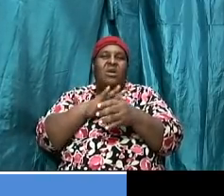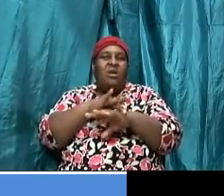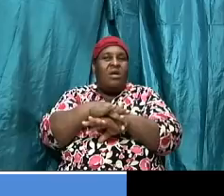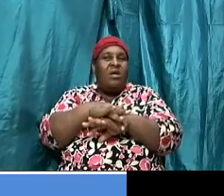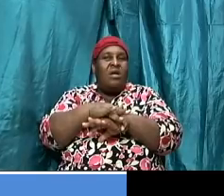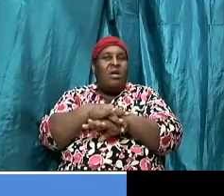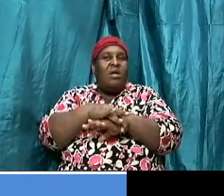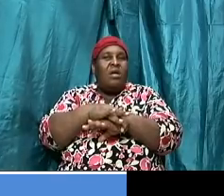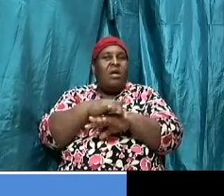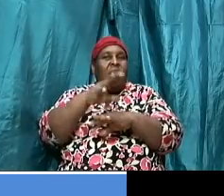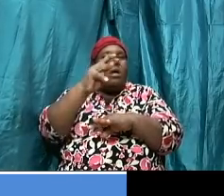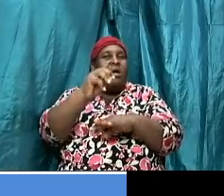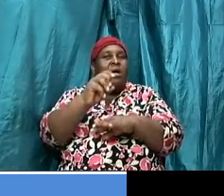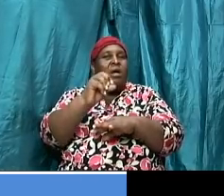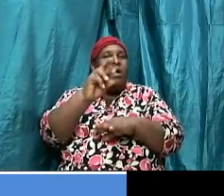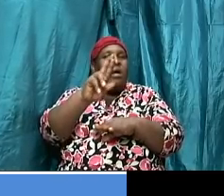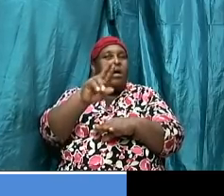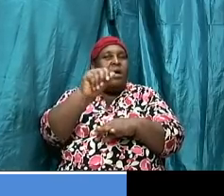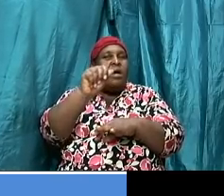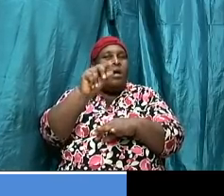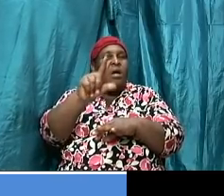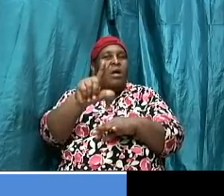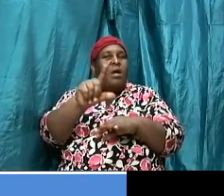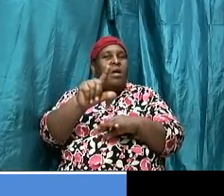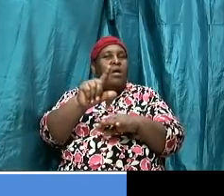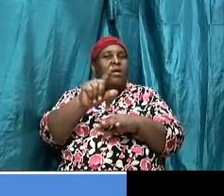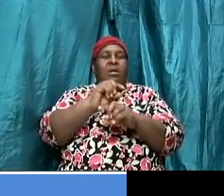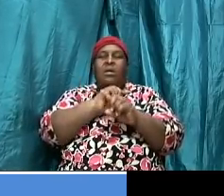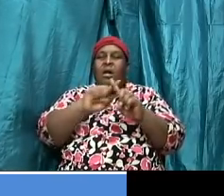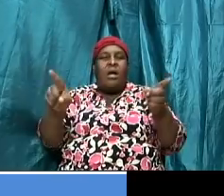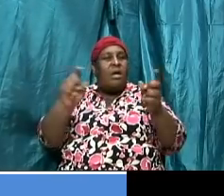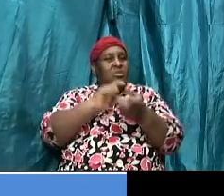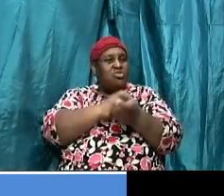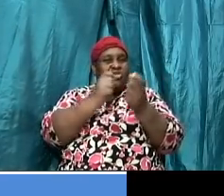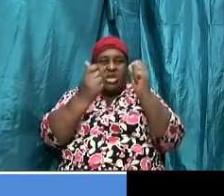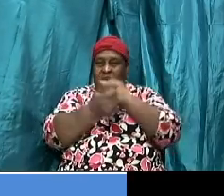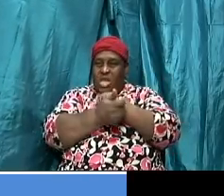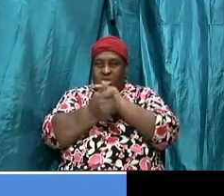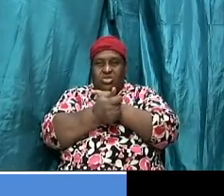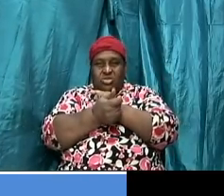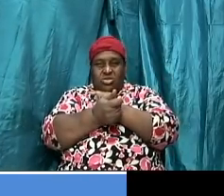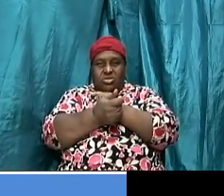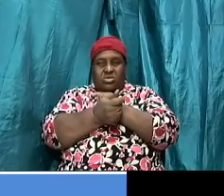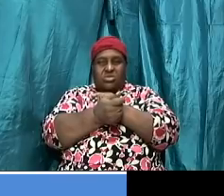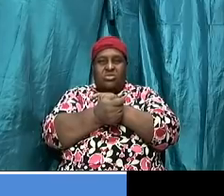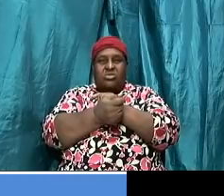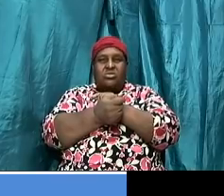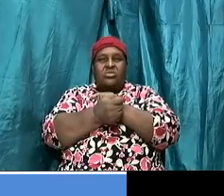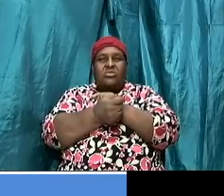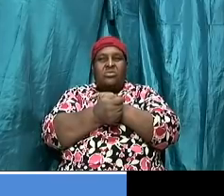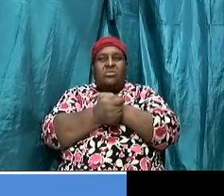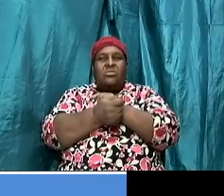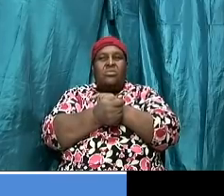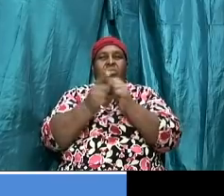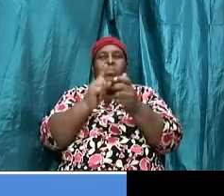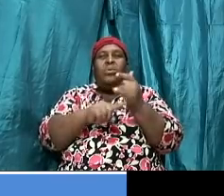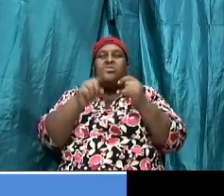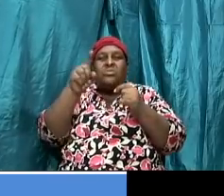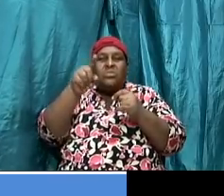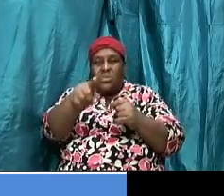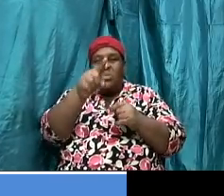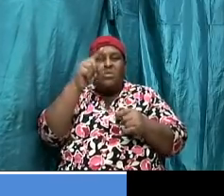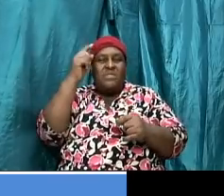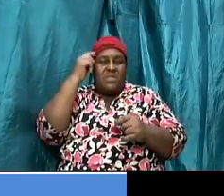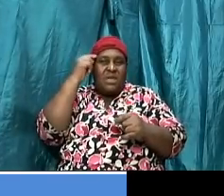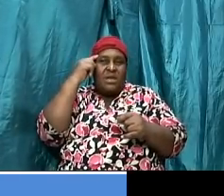not change. Moral laws cannot change. So it makes me, let me ask the question, what do you think?